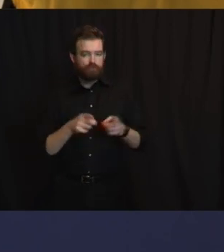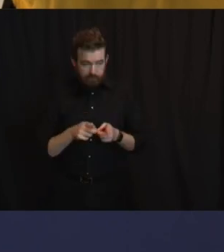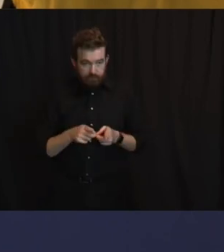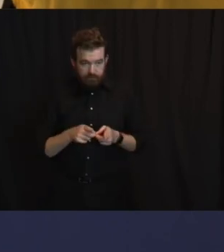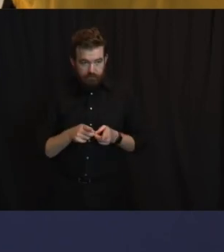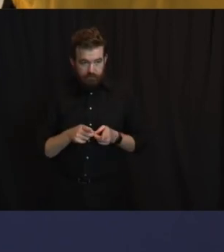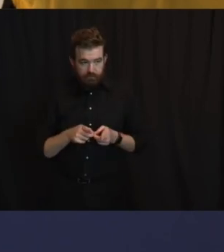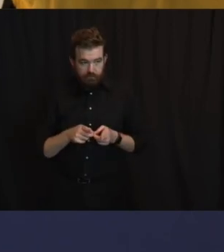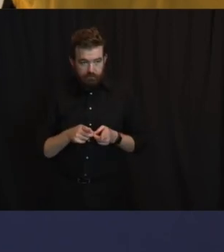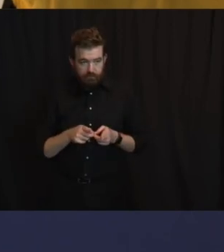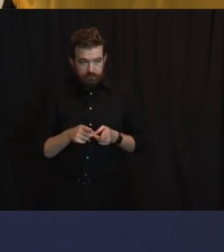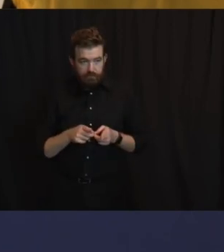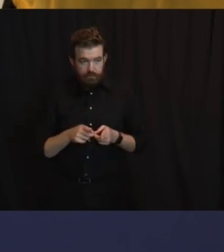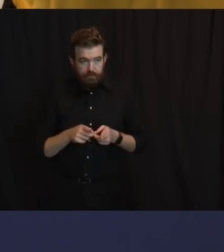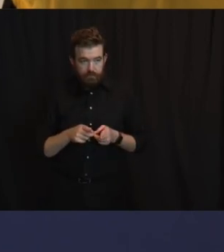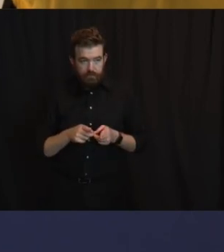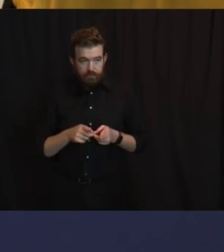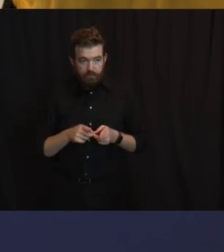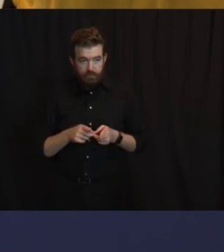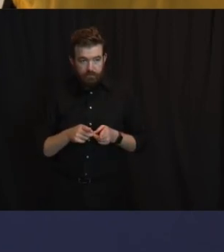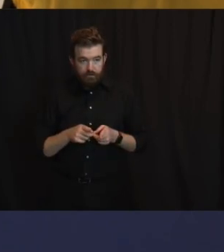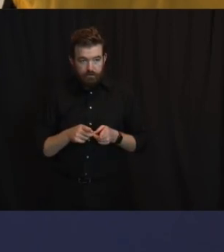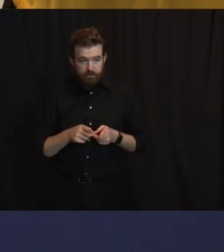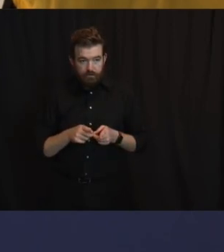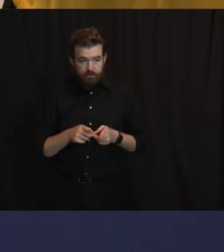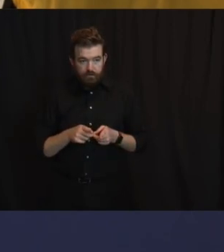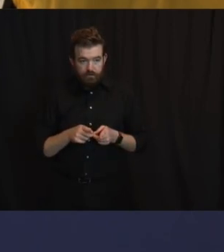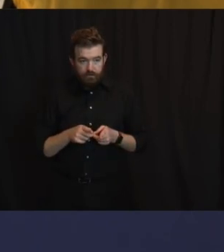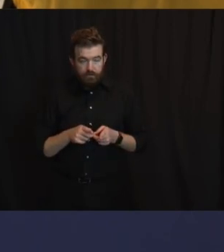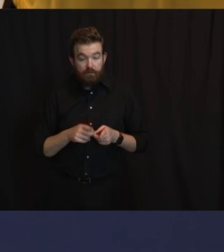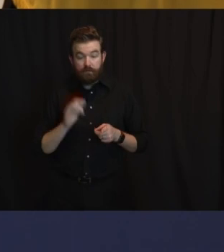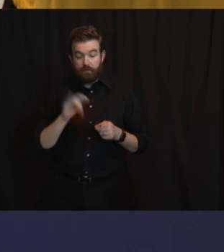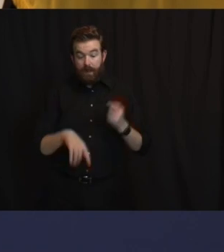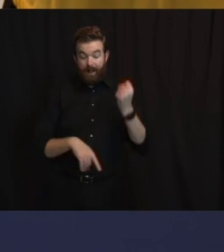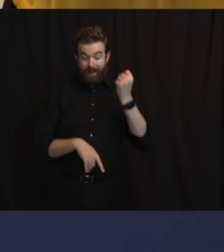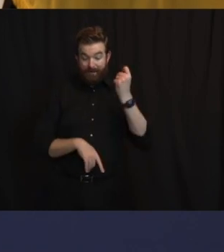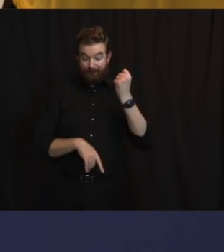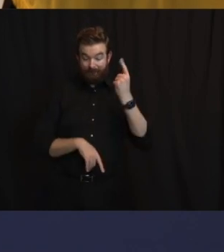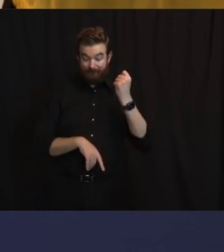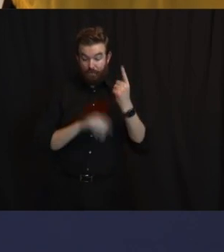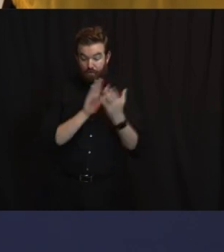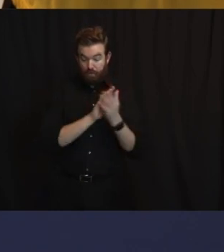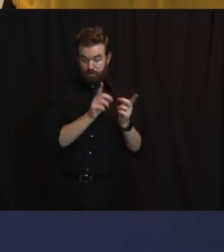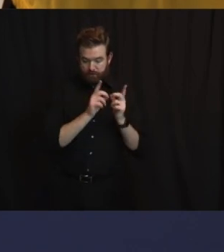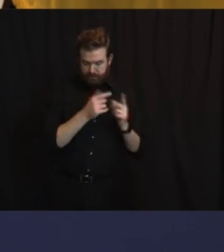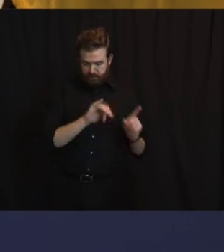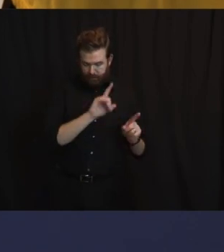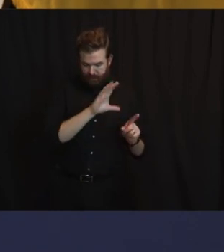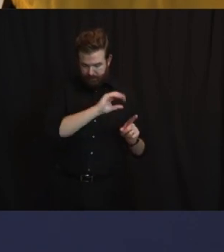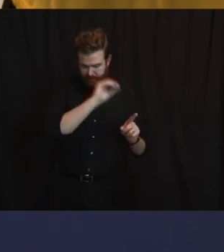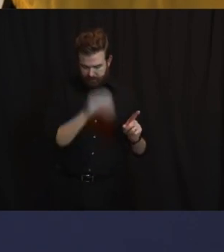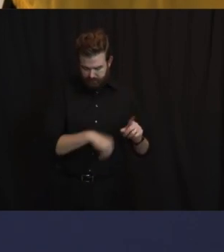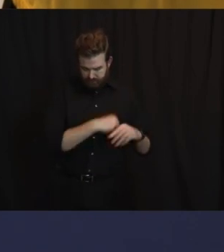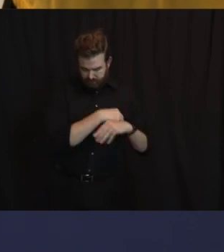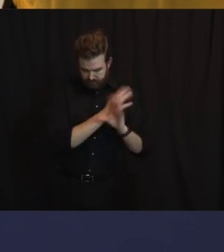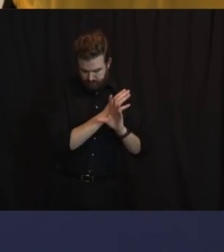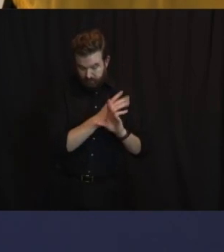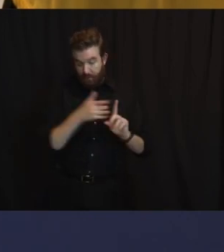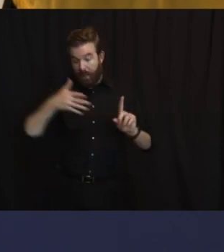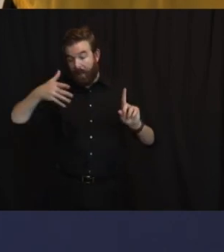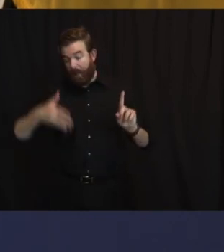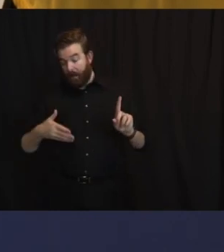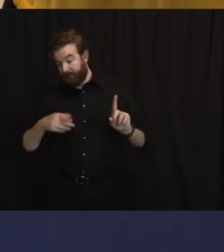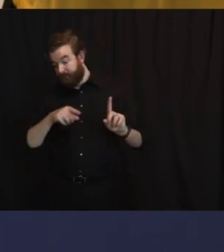charter schools. Do you have the statistics on the most up-to-date on, how many are hybrid and how many are